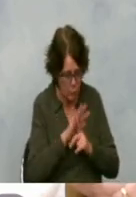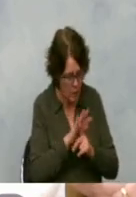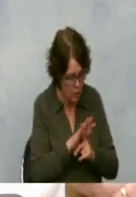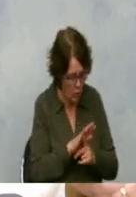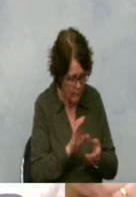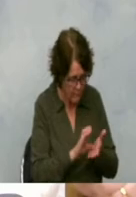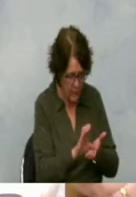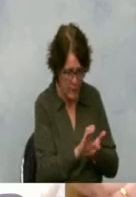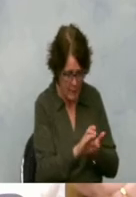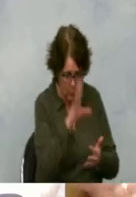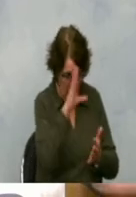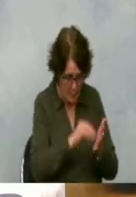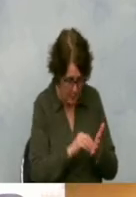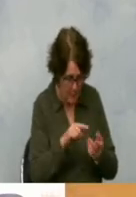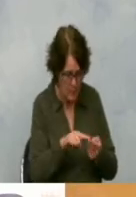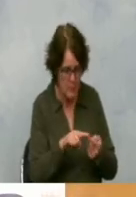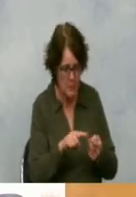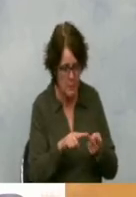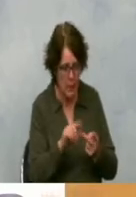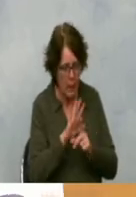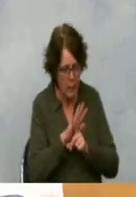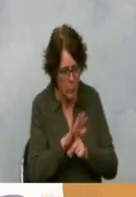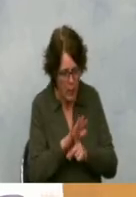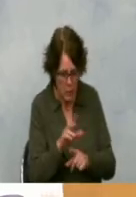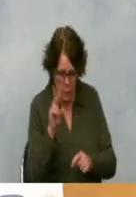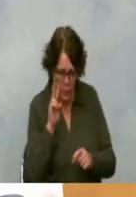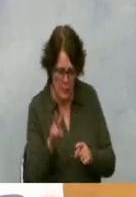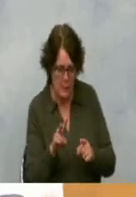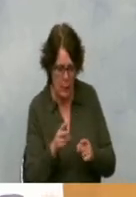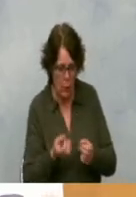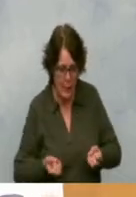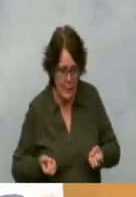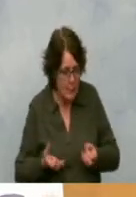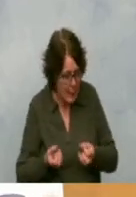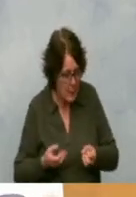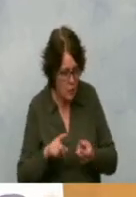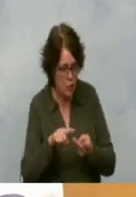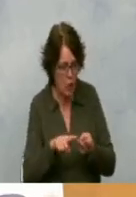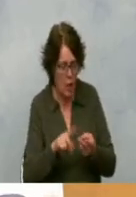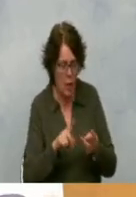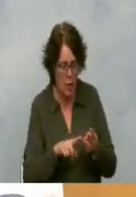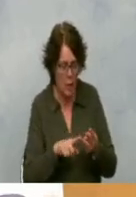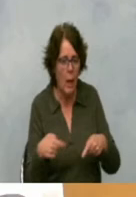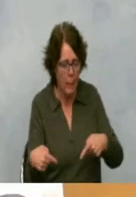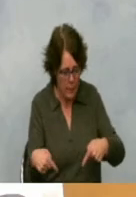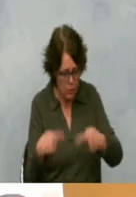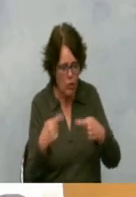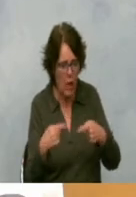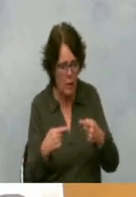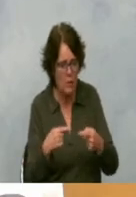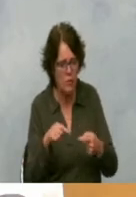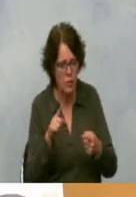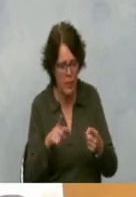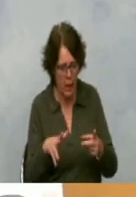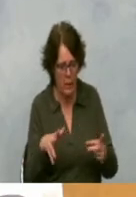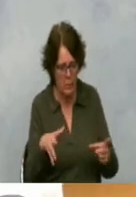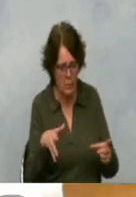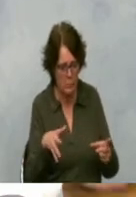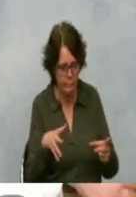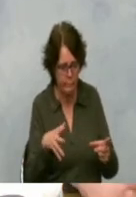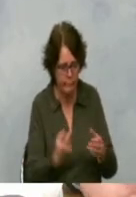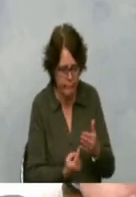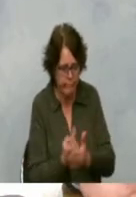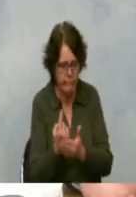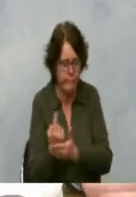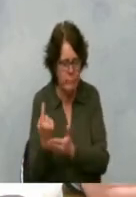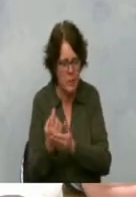experience, the pressures that we're seeing on expenditure and the challenges that that feeds into.